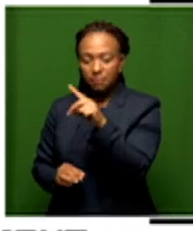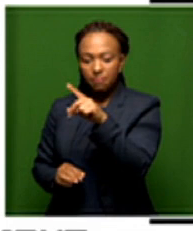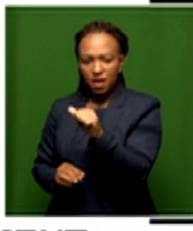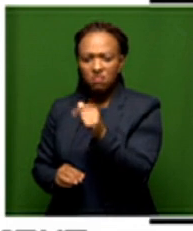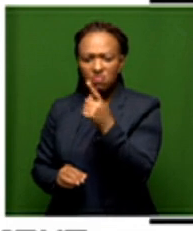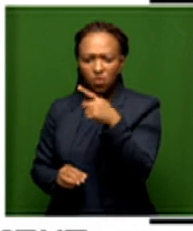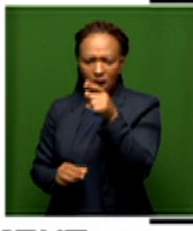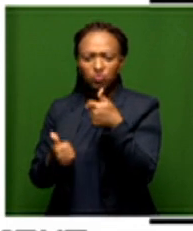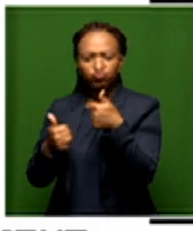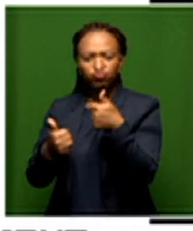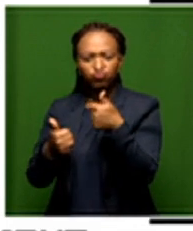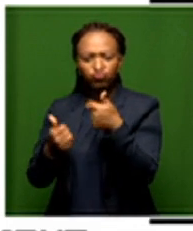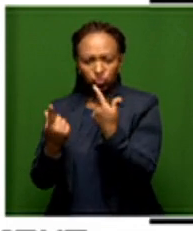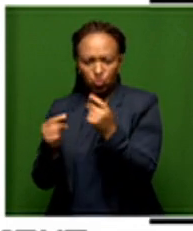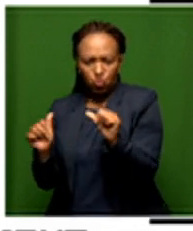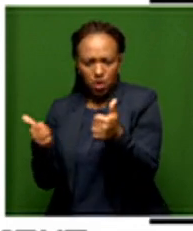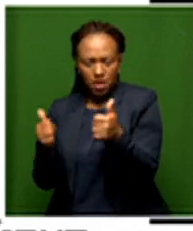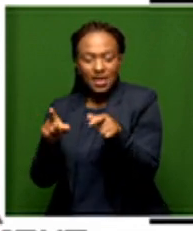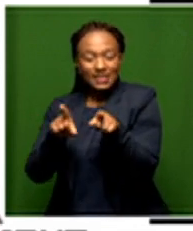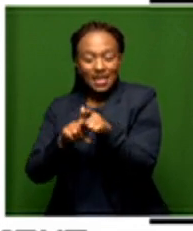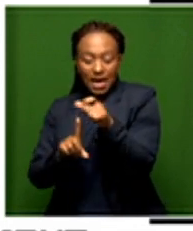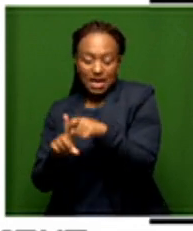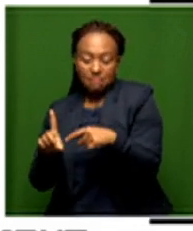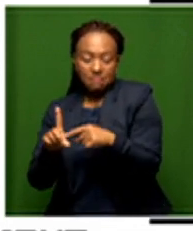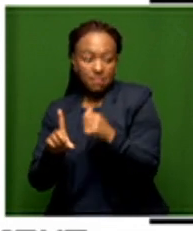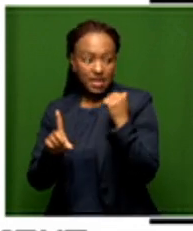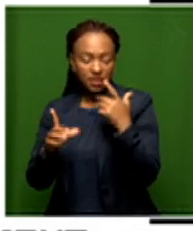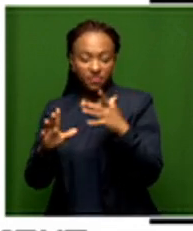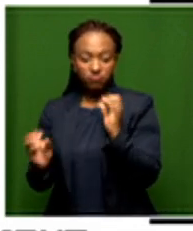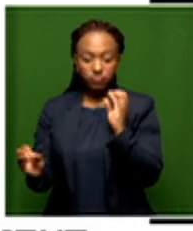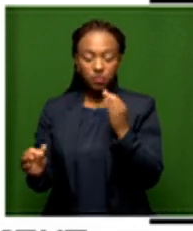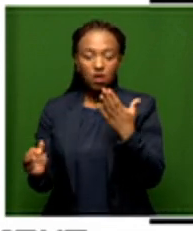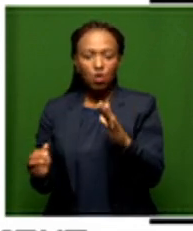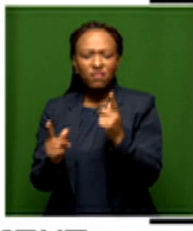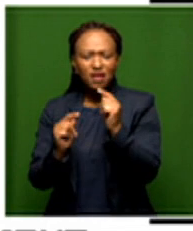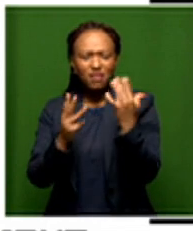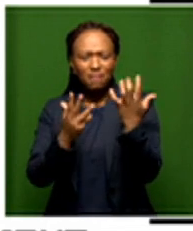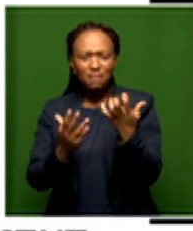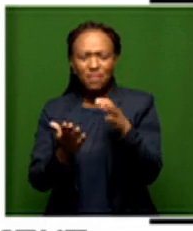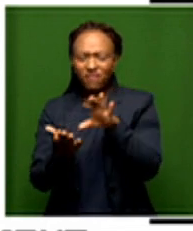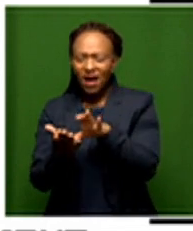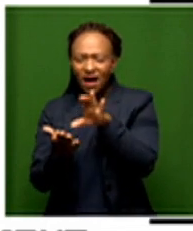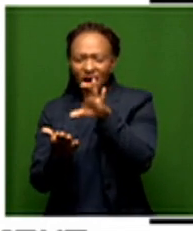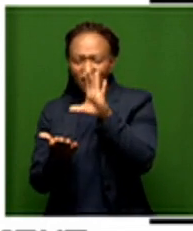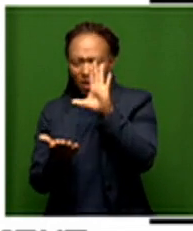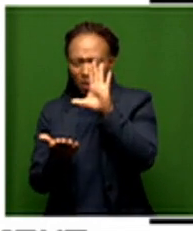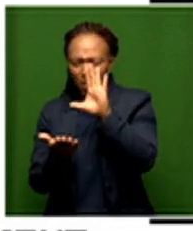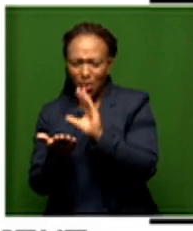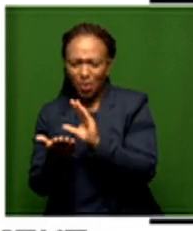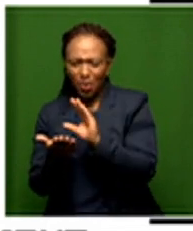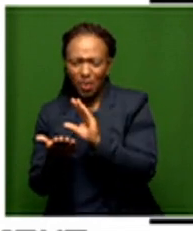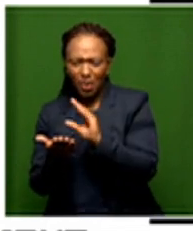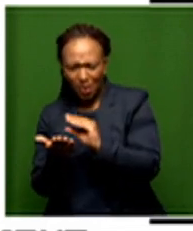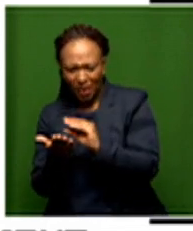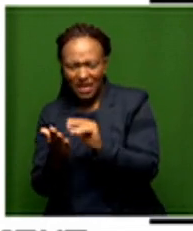right trajectory here. And what she was warning yesterday was that if we cut the funding to the NPA, they're not going to be able to continue